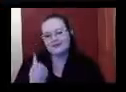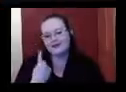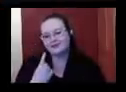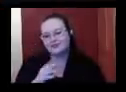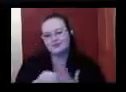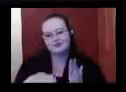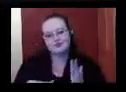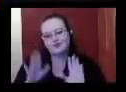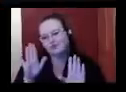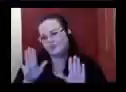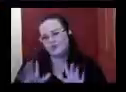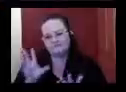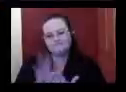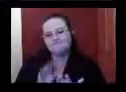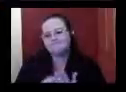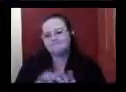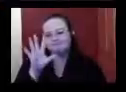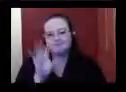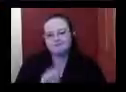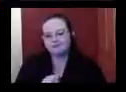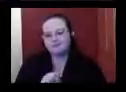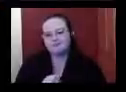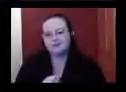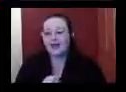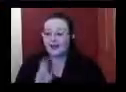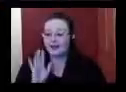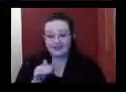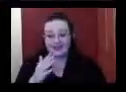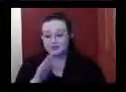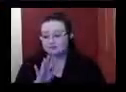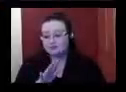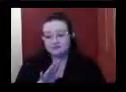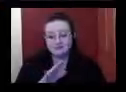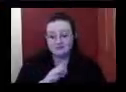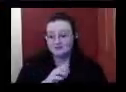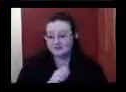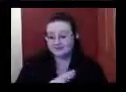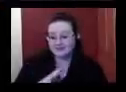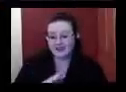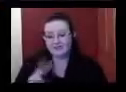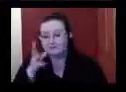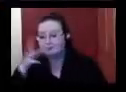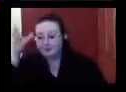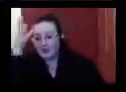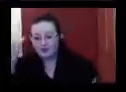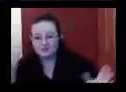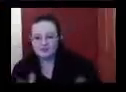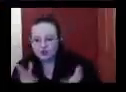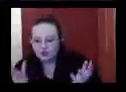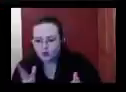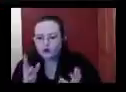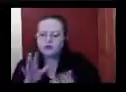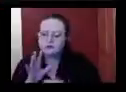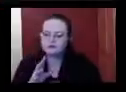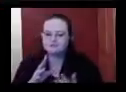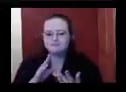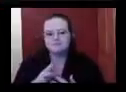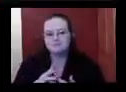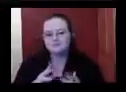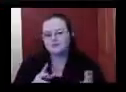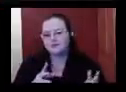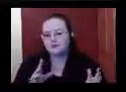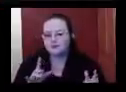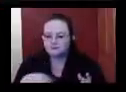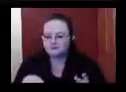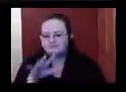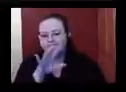a testament to the work of both our staff and to our parents who encourage those health and safety protocols with their kids out in the community